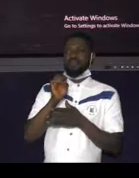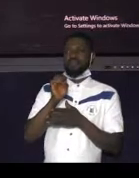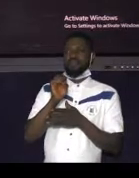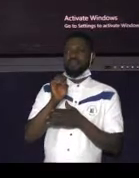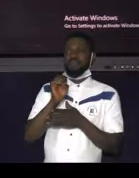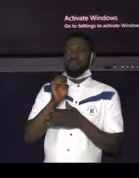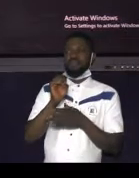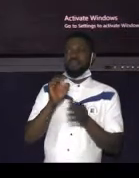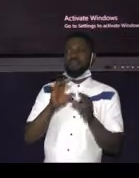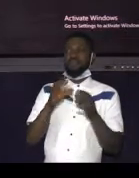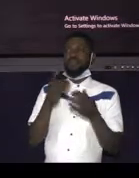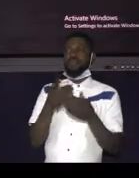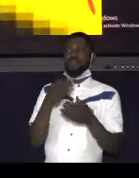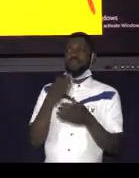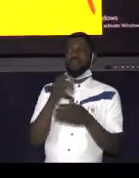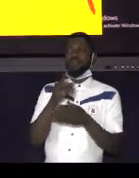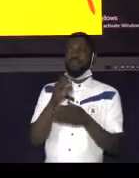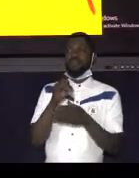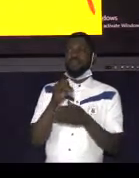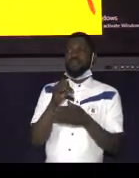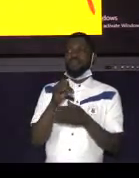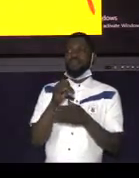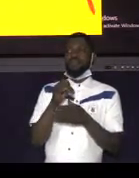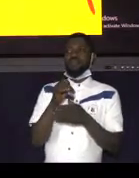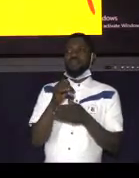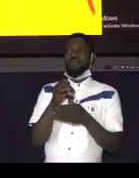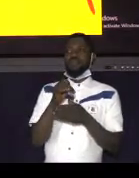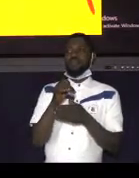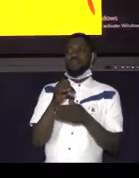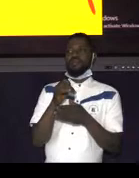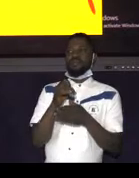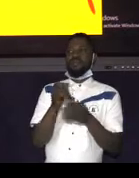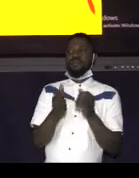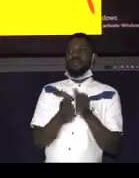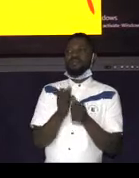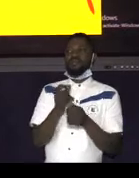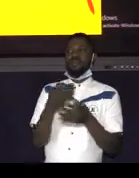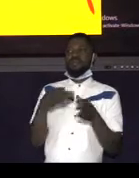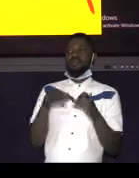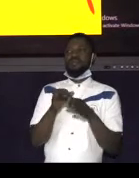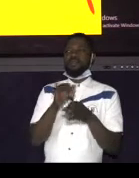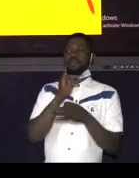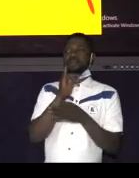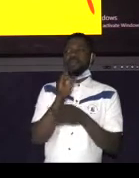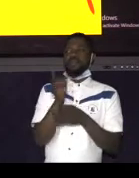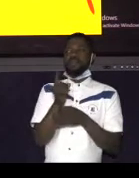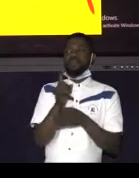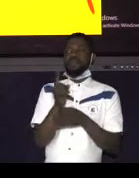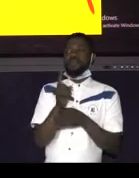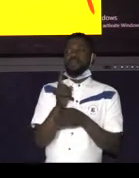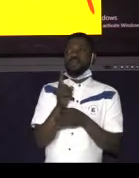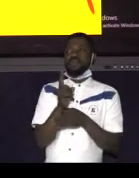talking about classes of level, what is most important is where the